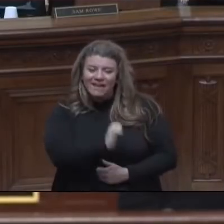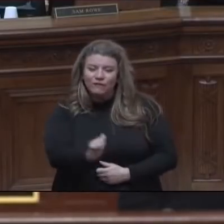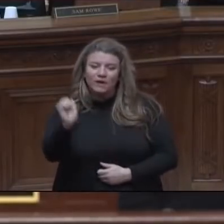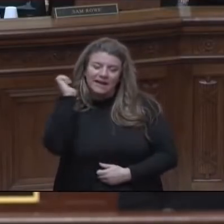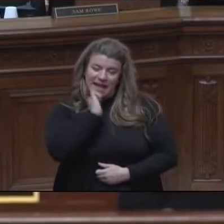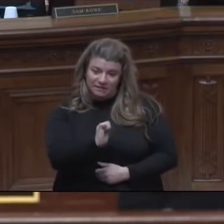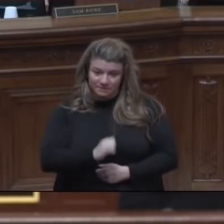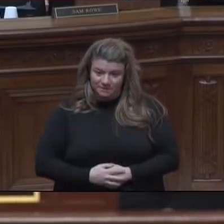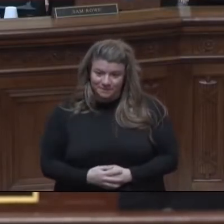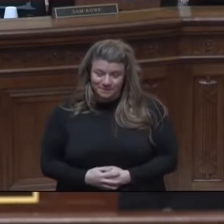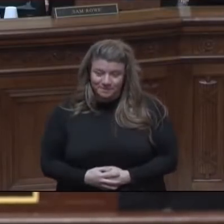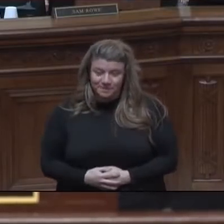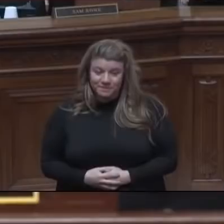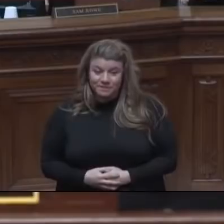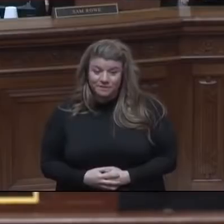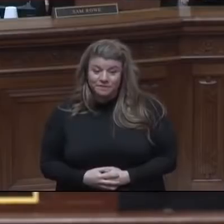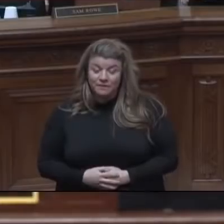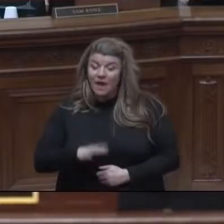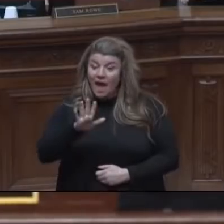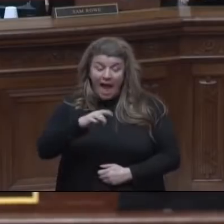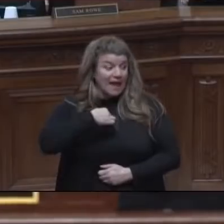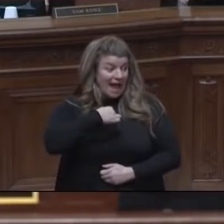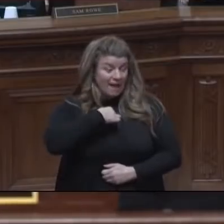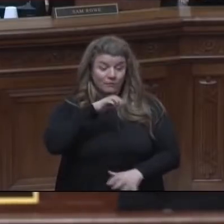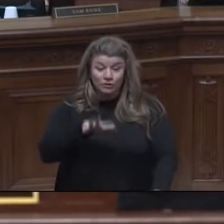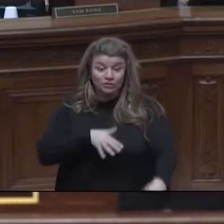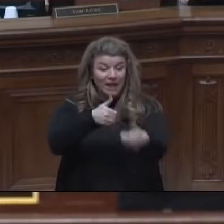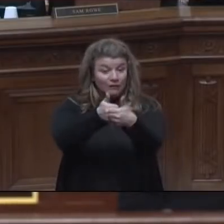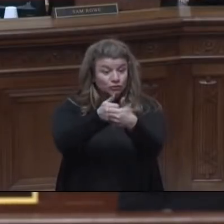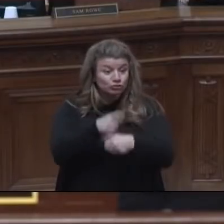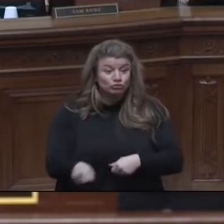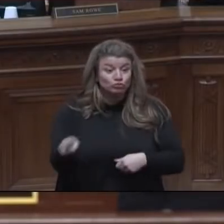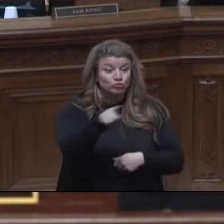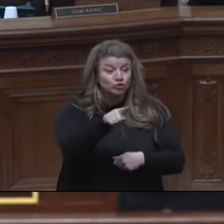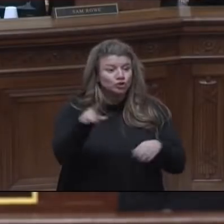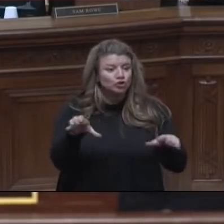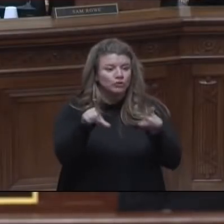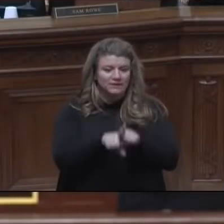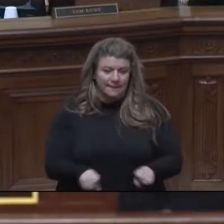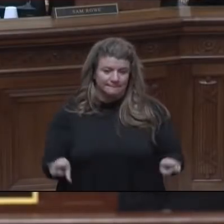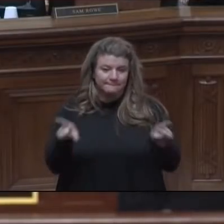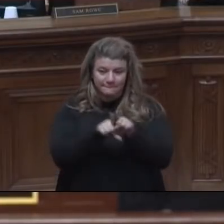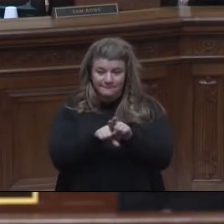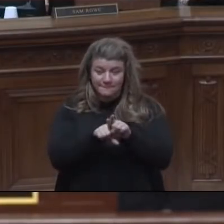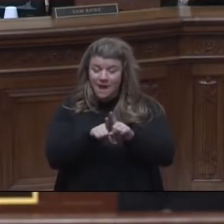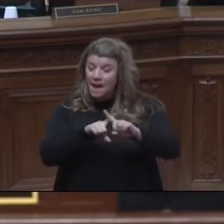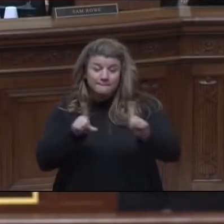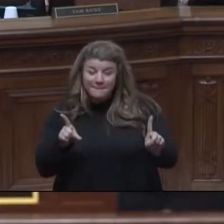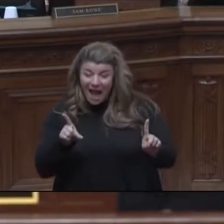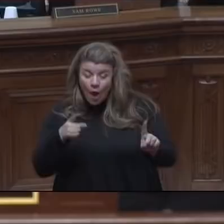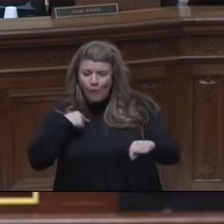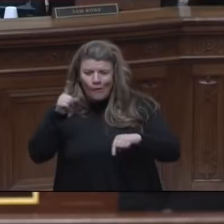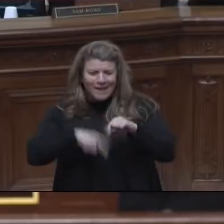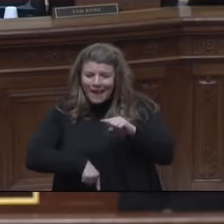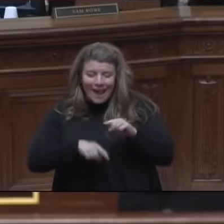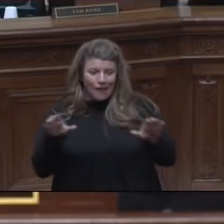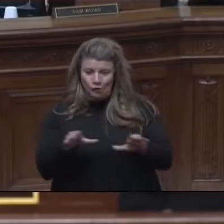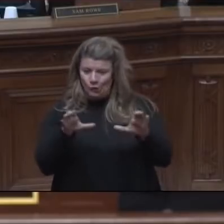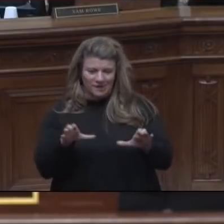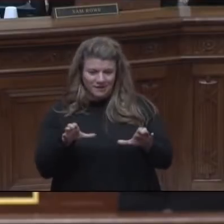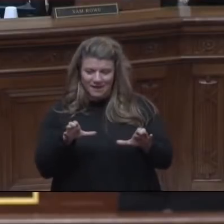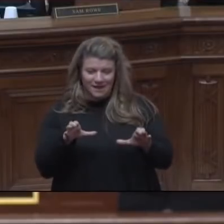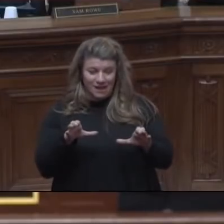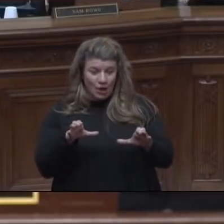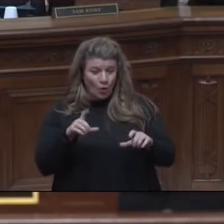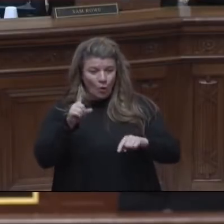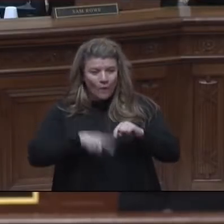day. And I would challenge you to do the exact same thing. But we cannot do it. We